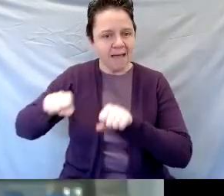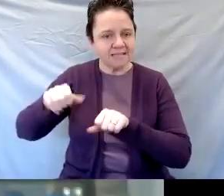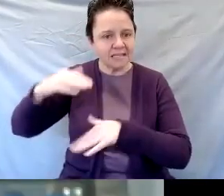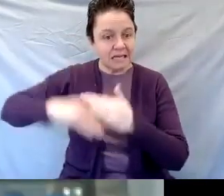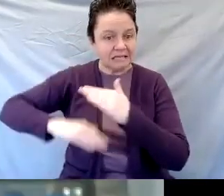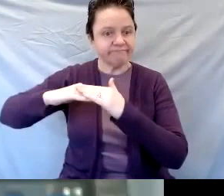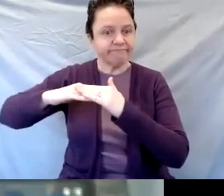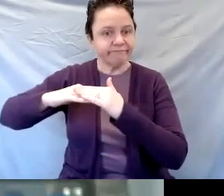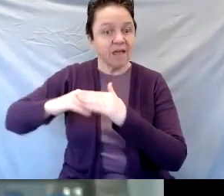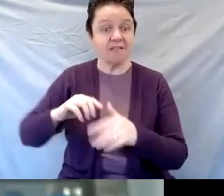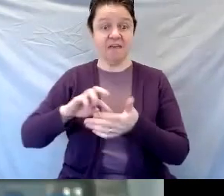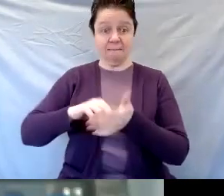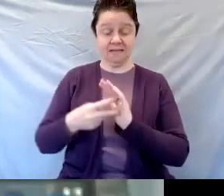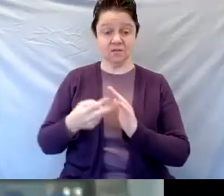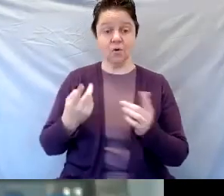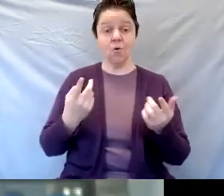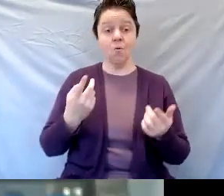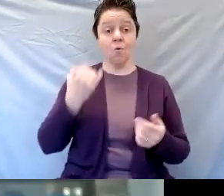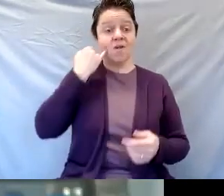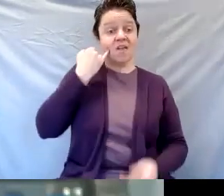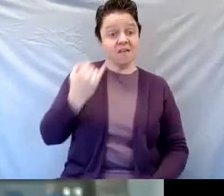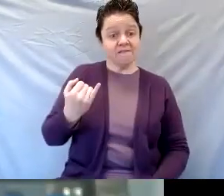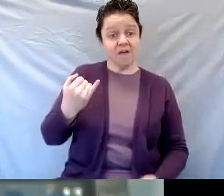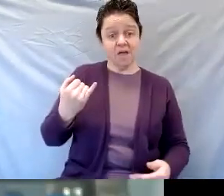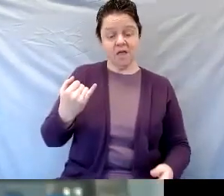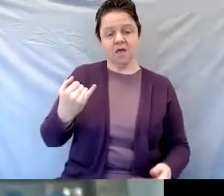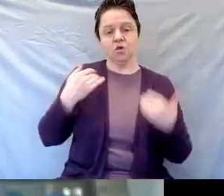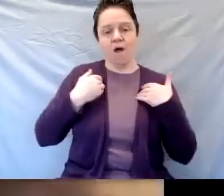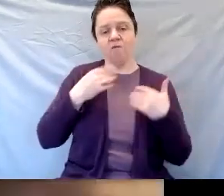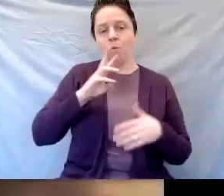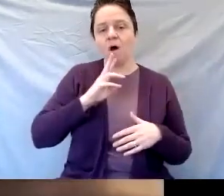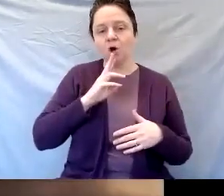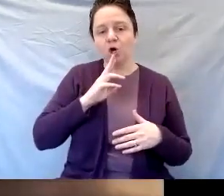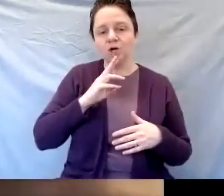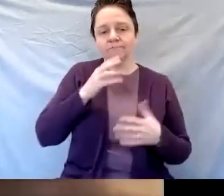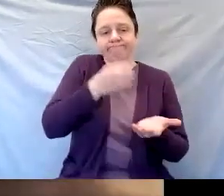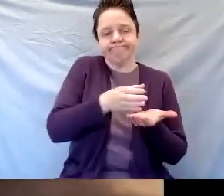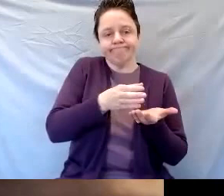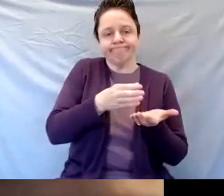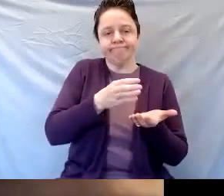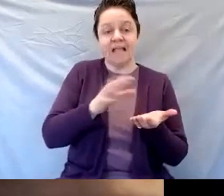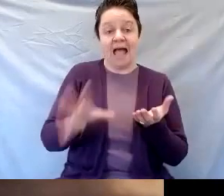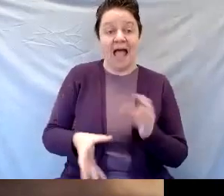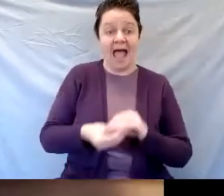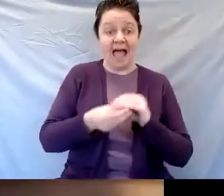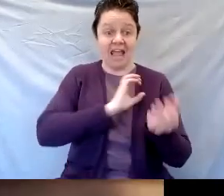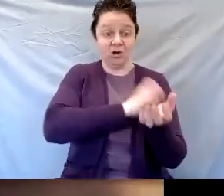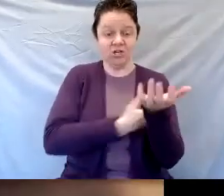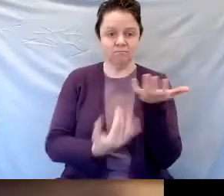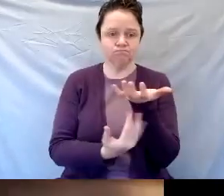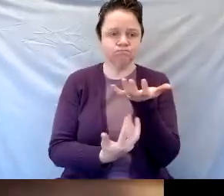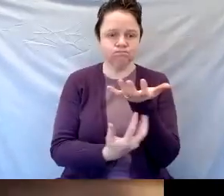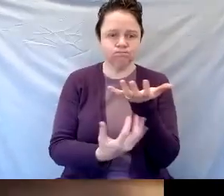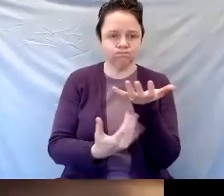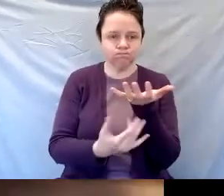that means is when you take water and you add heat to it, you add energy to it, it takes